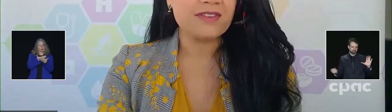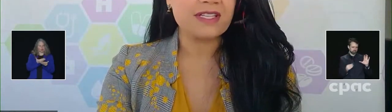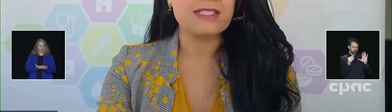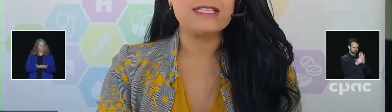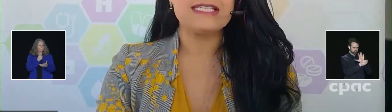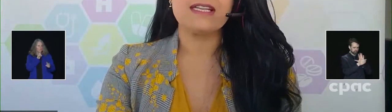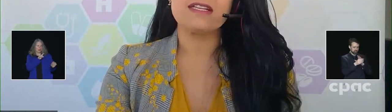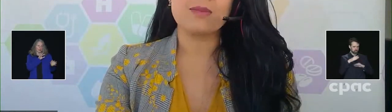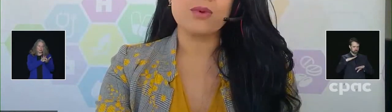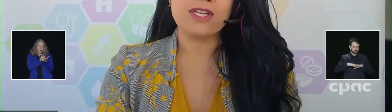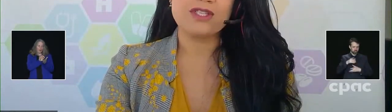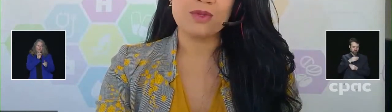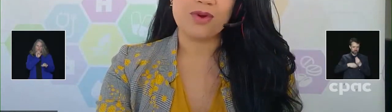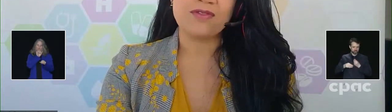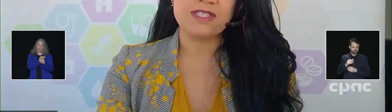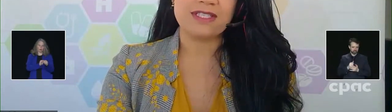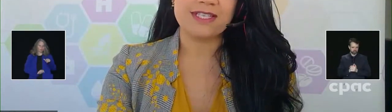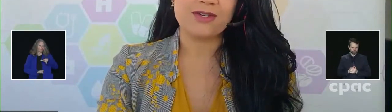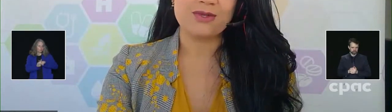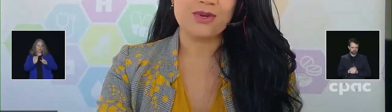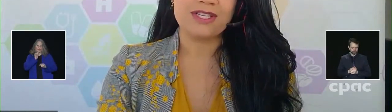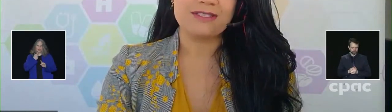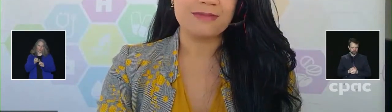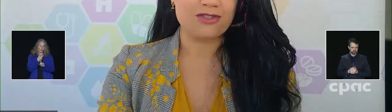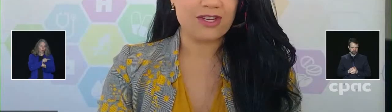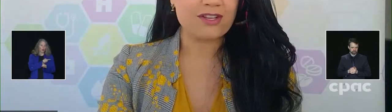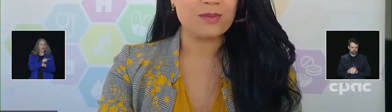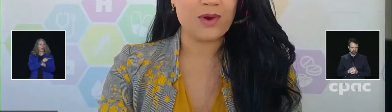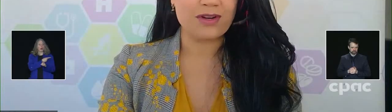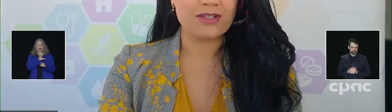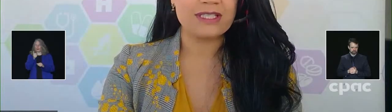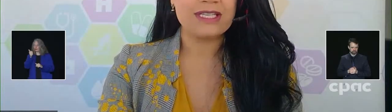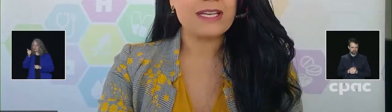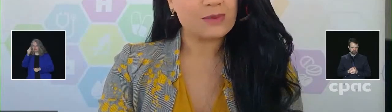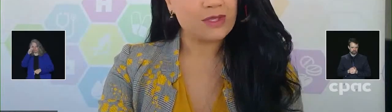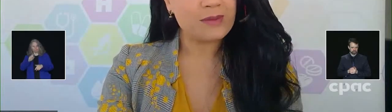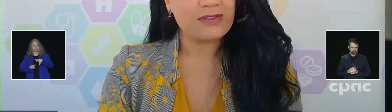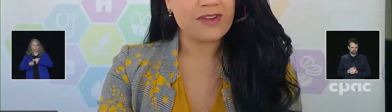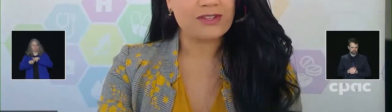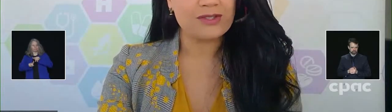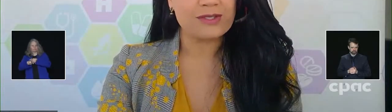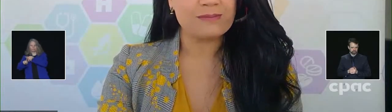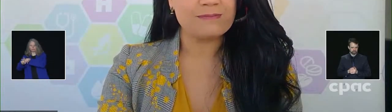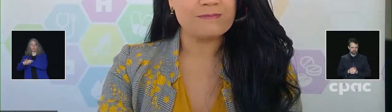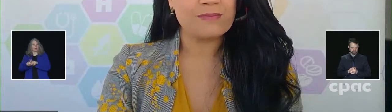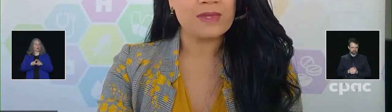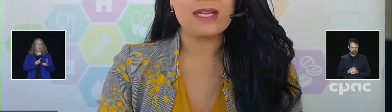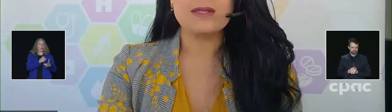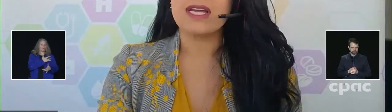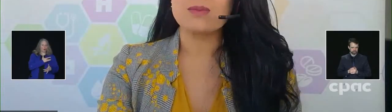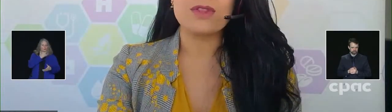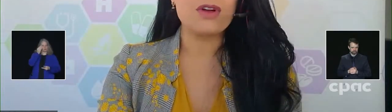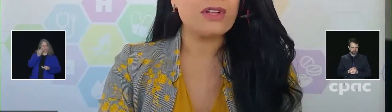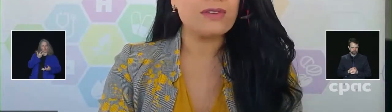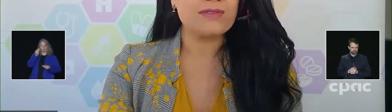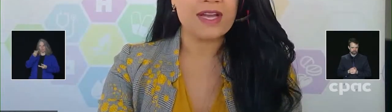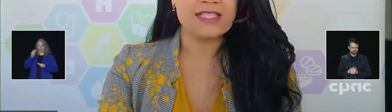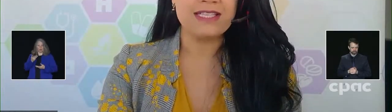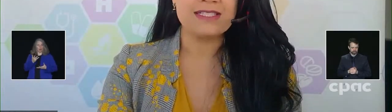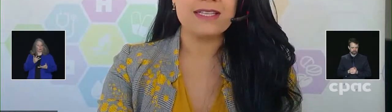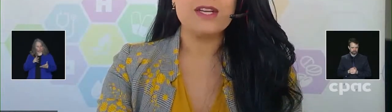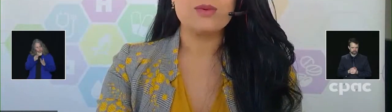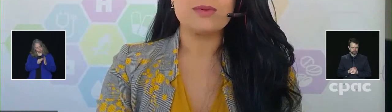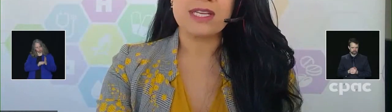or side effects in collaboration with the provinces and territories, international partners, as well as the manufacturers. And as with all